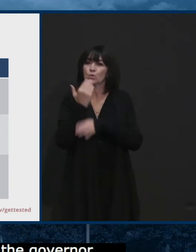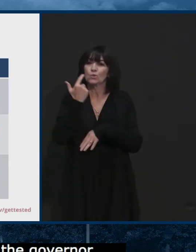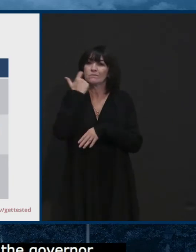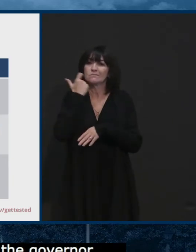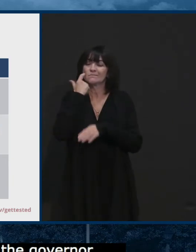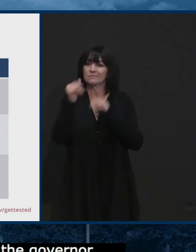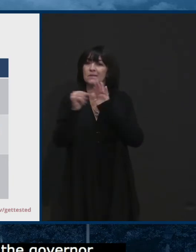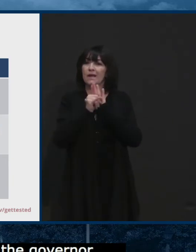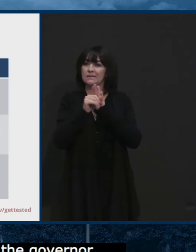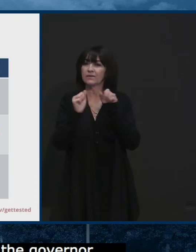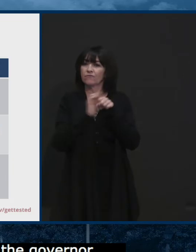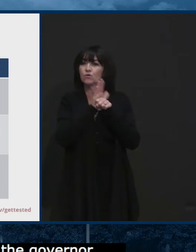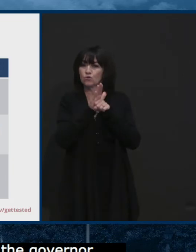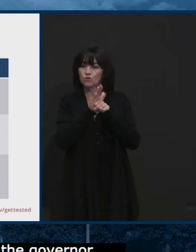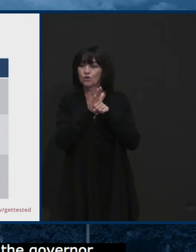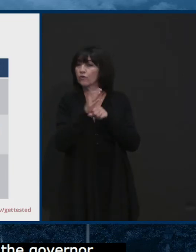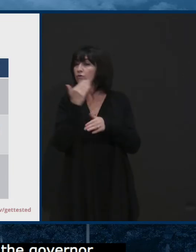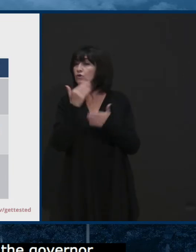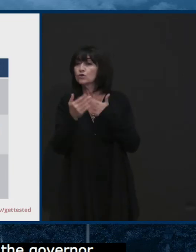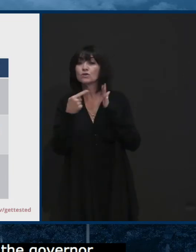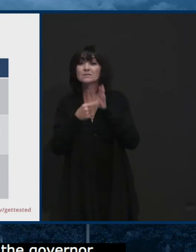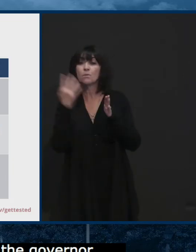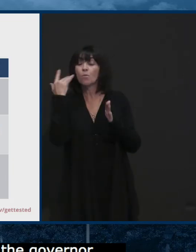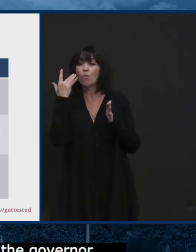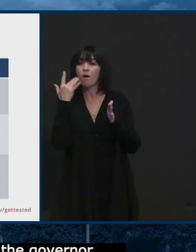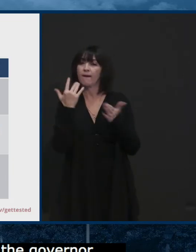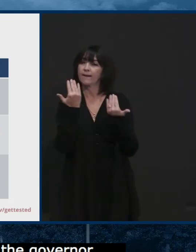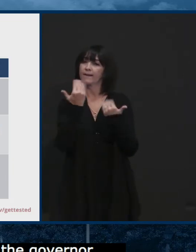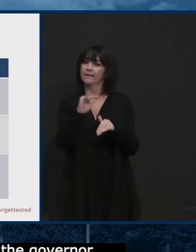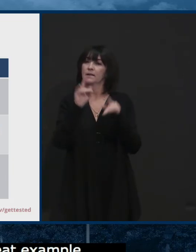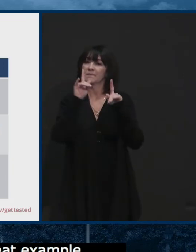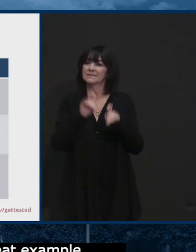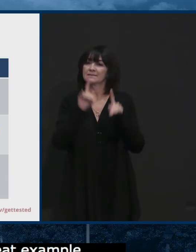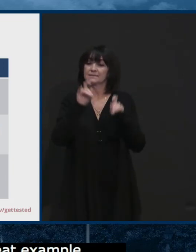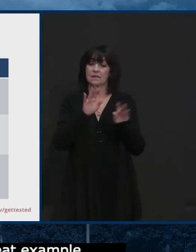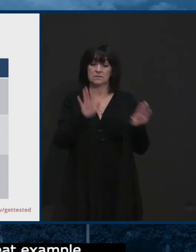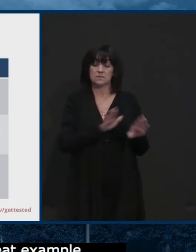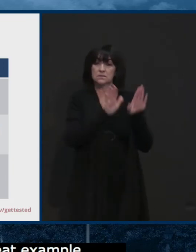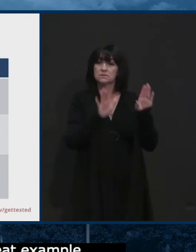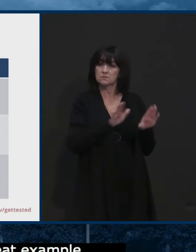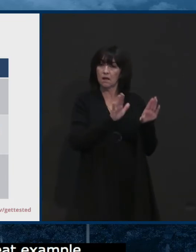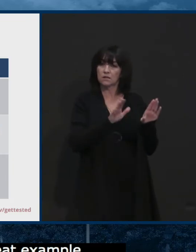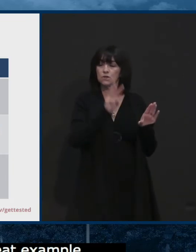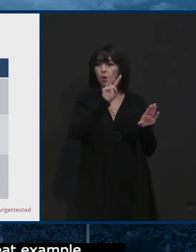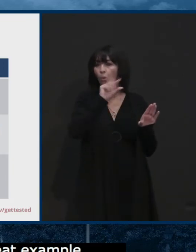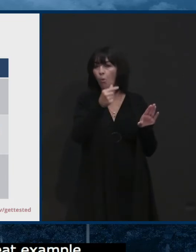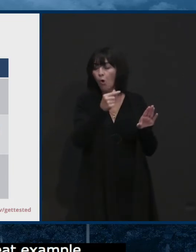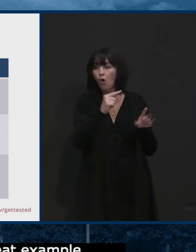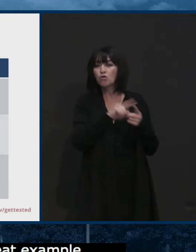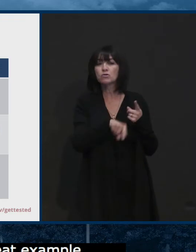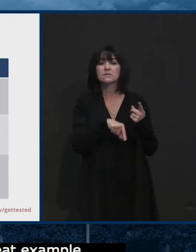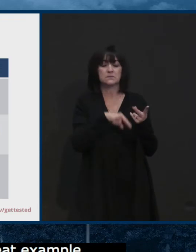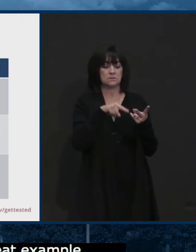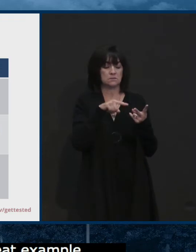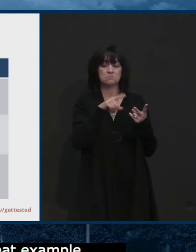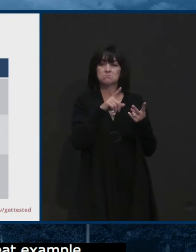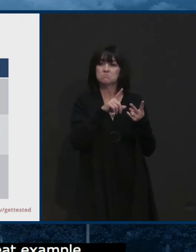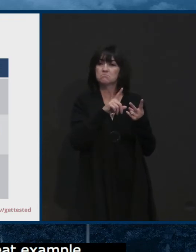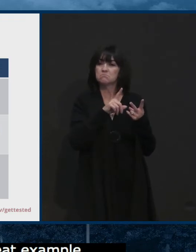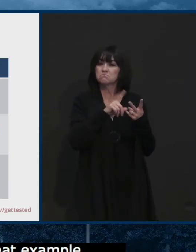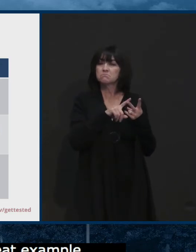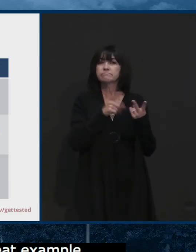example is Sunday there was limited testing that was completed. So it would be the Walgreens, it would be some of the testing done in long-term